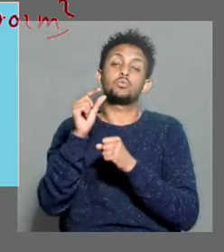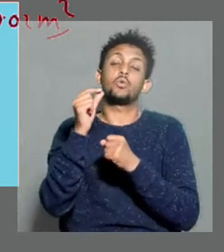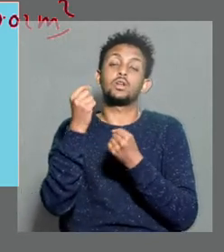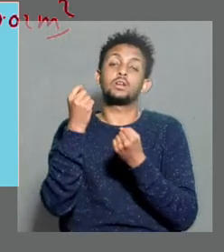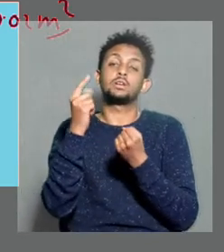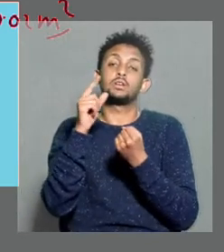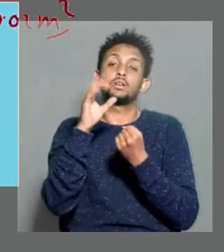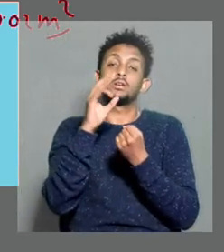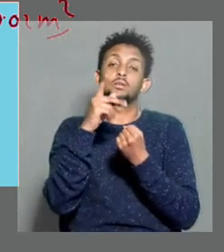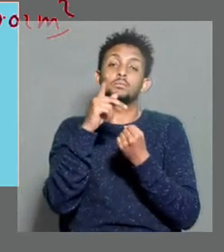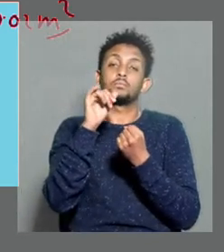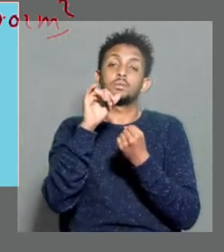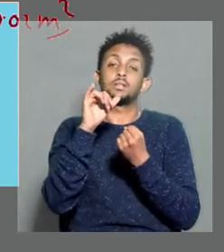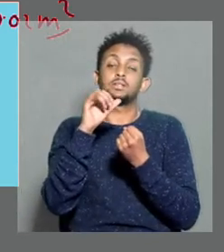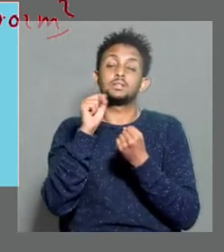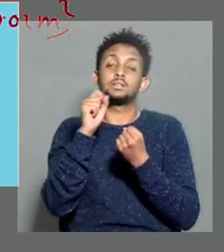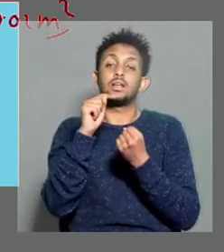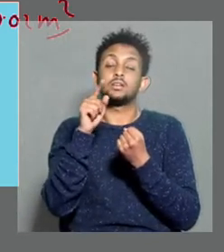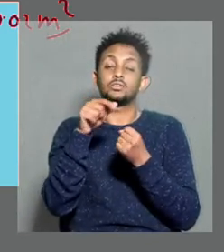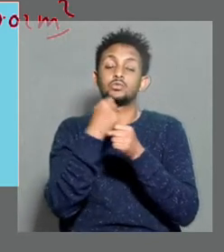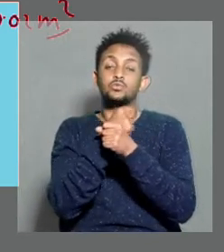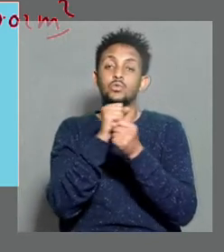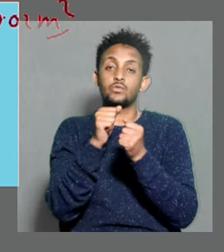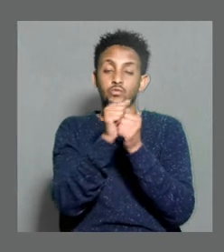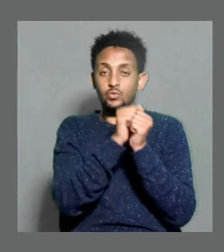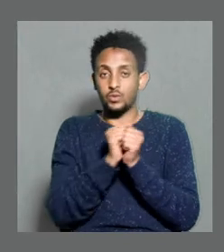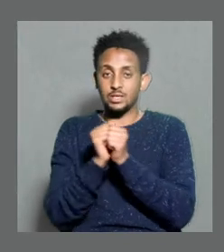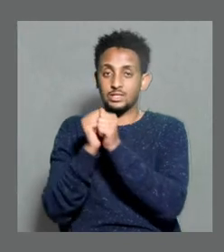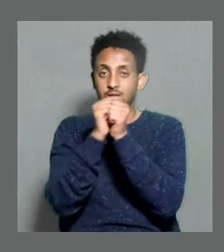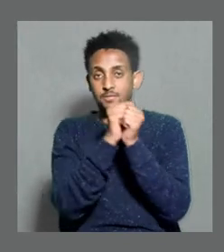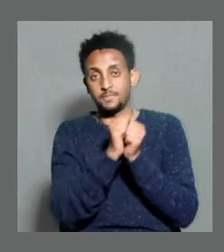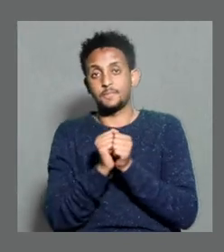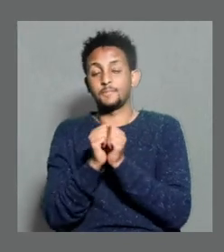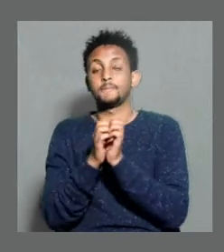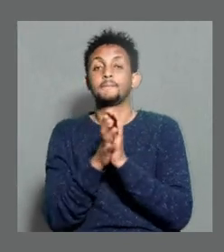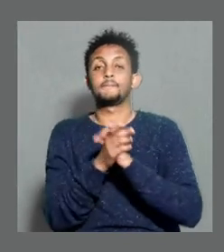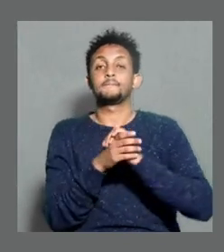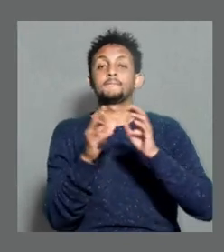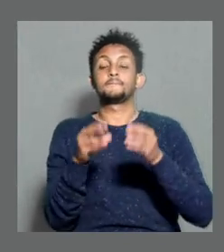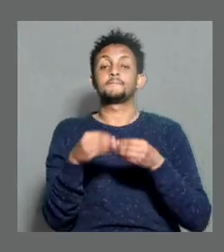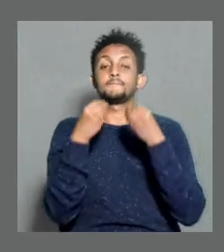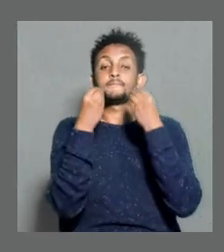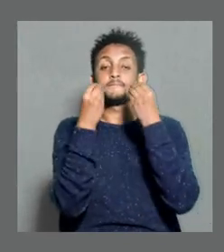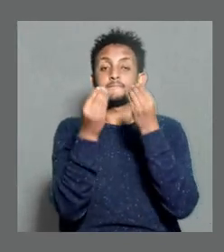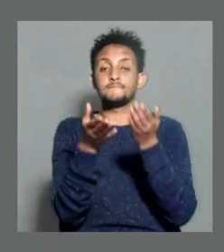piston. So let's try to solve it together. The given